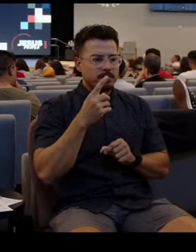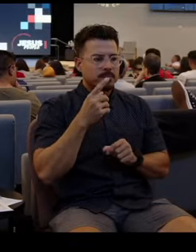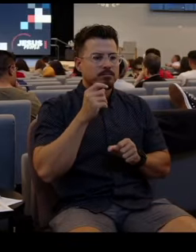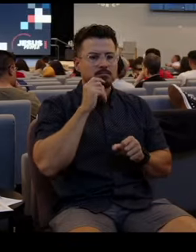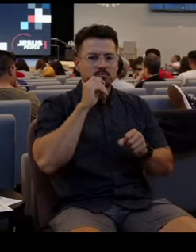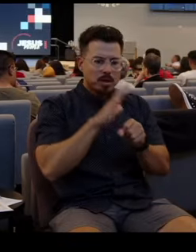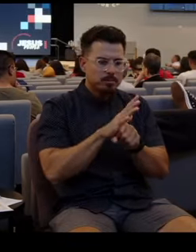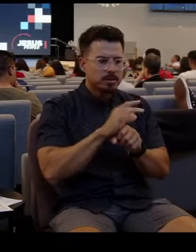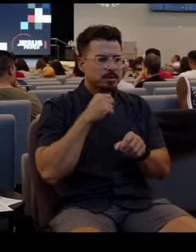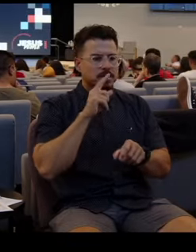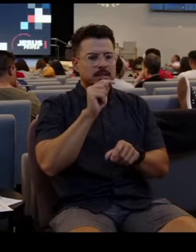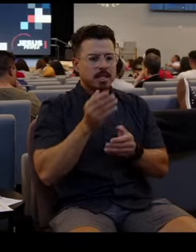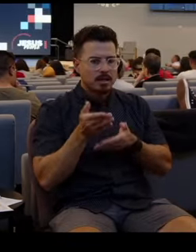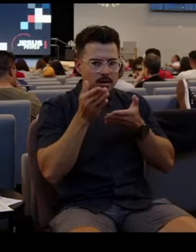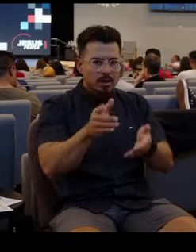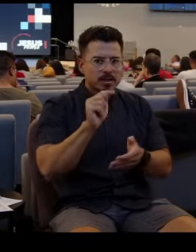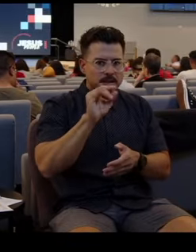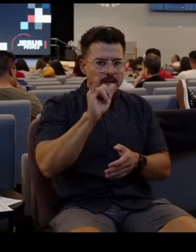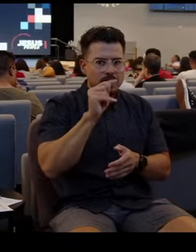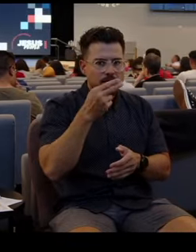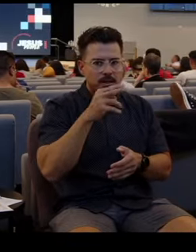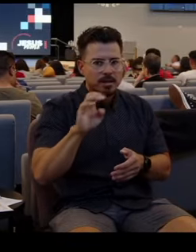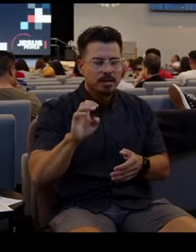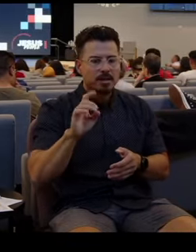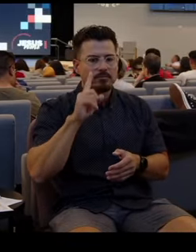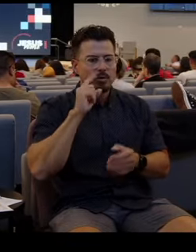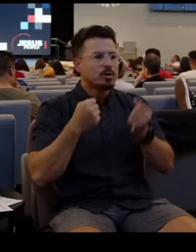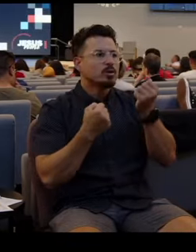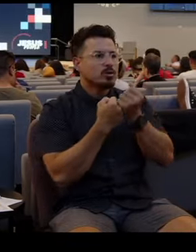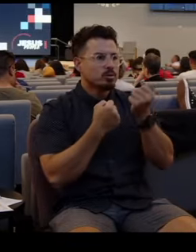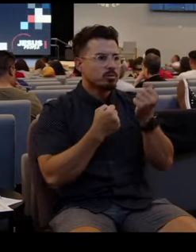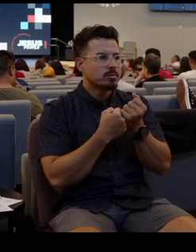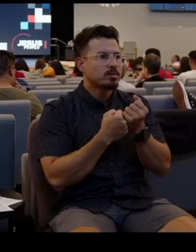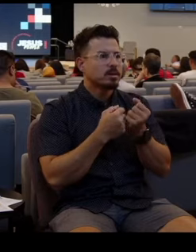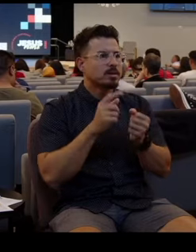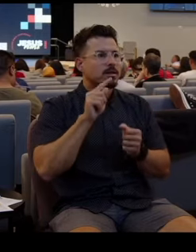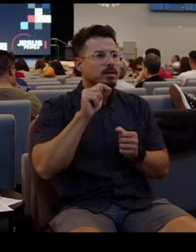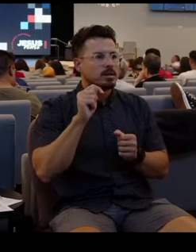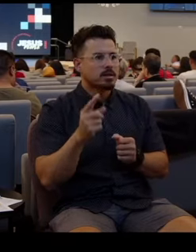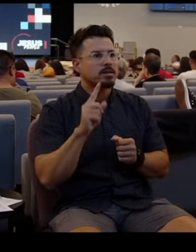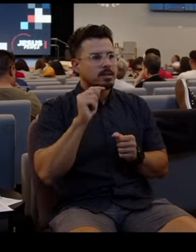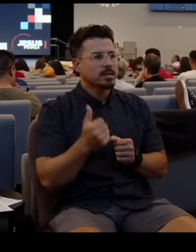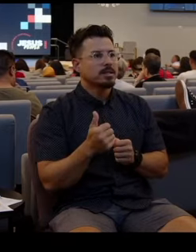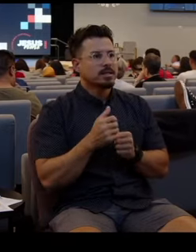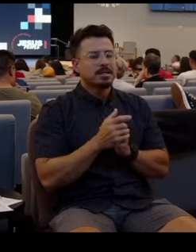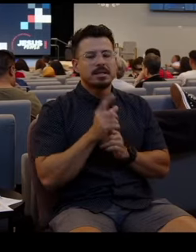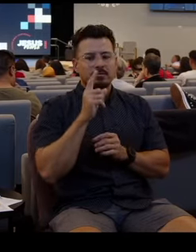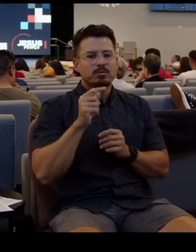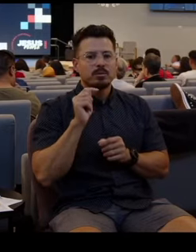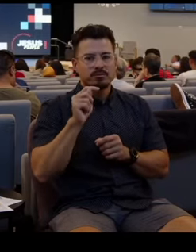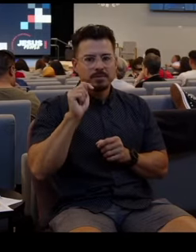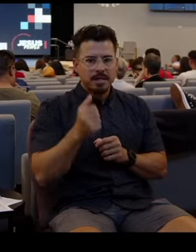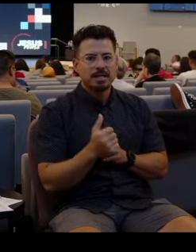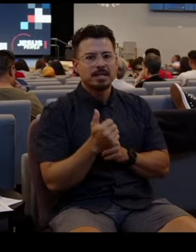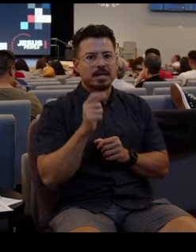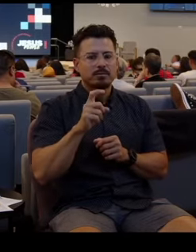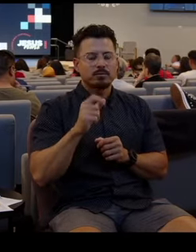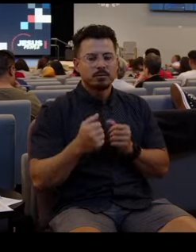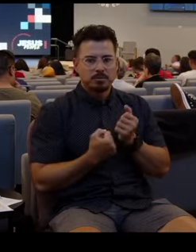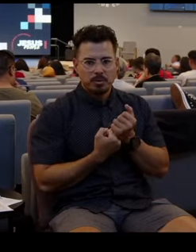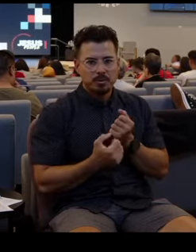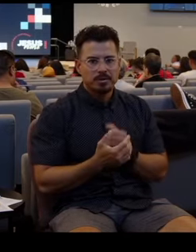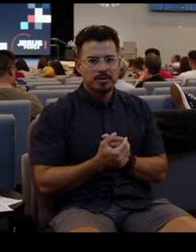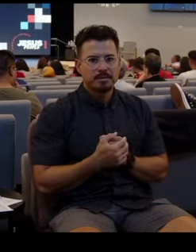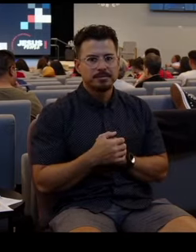into the same account that sponsored us, our world evangelism accounts. Blessed be the tithes that bind, I should say.